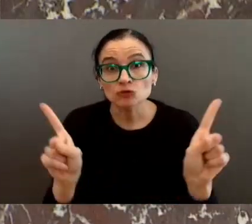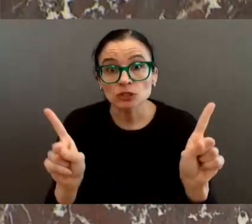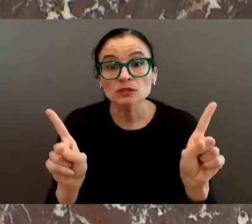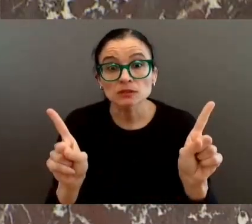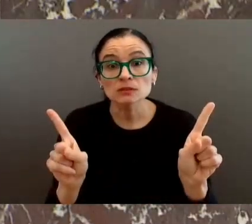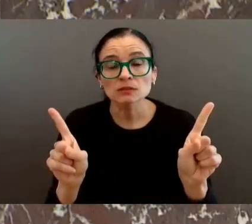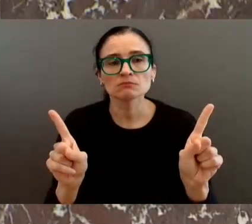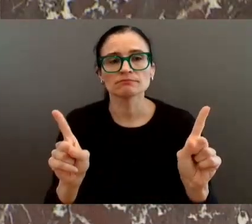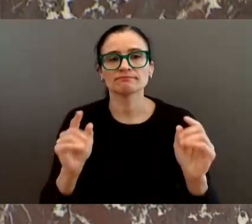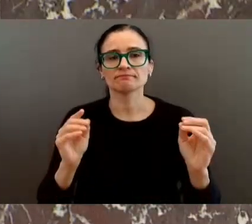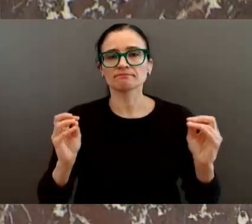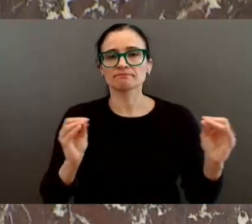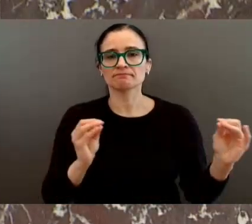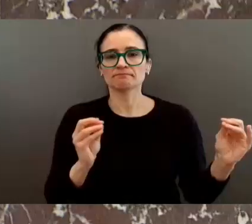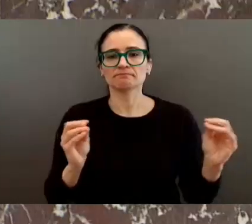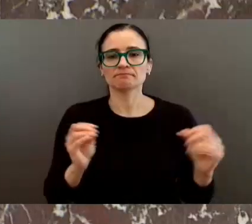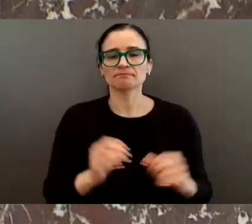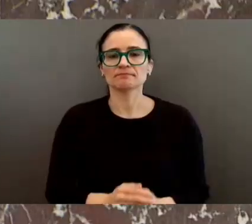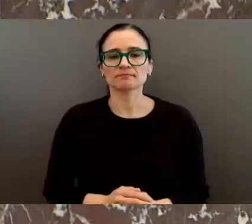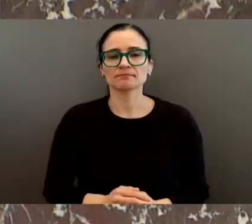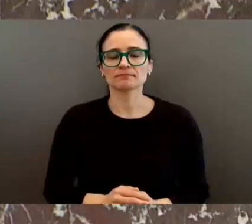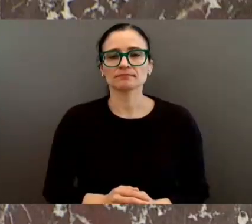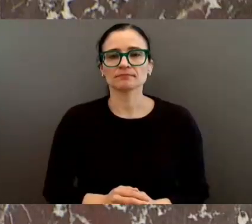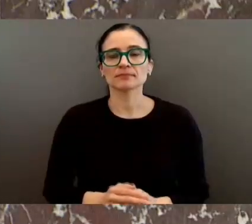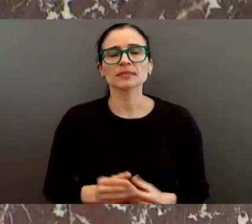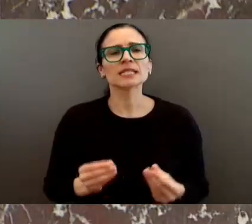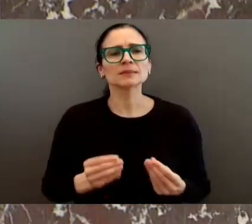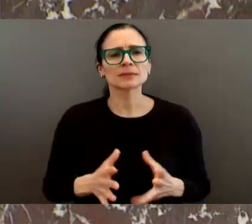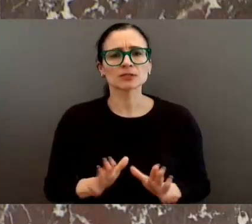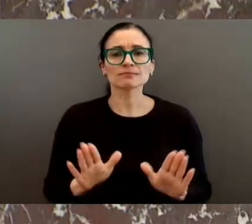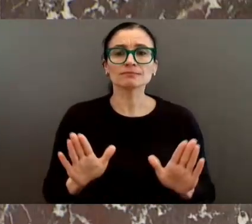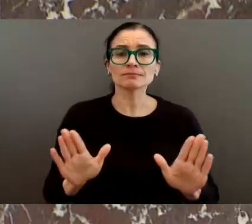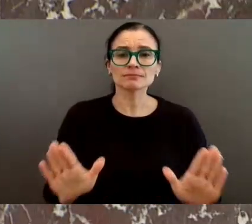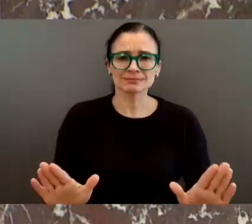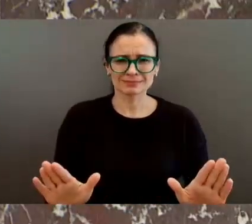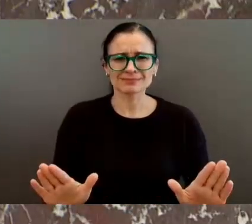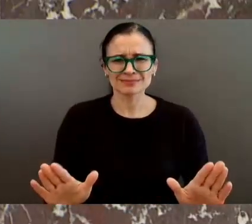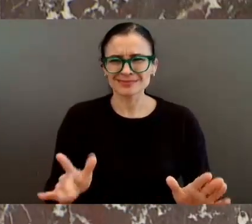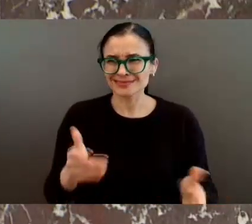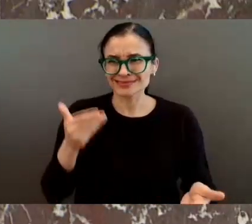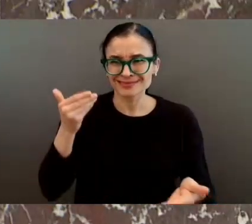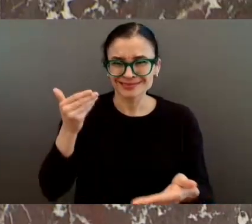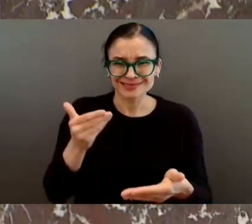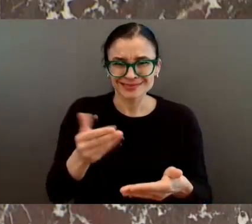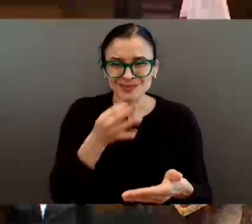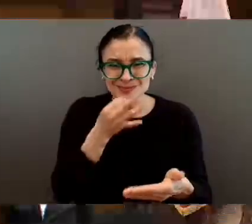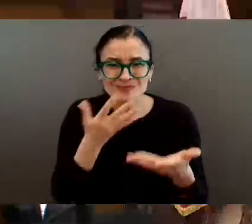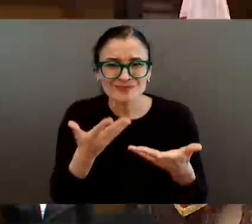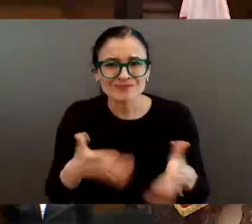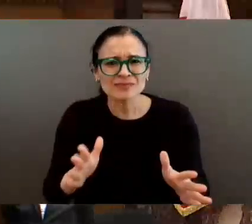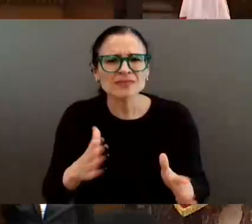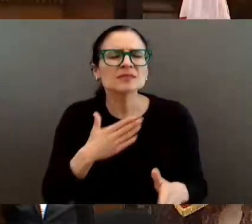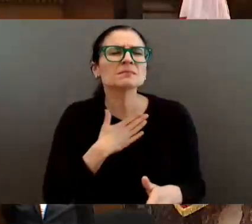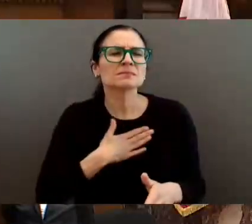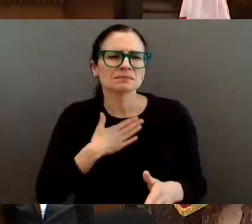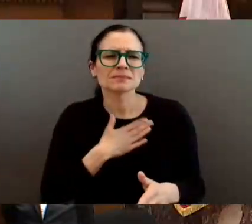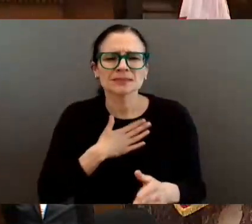Members, we're near the end here. Let's hear the response from the minister. Minister, hold on.